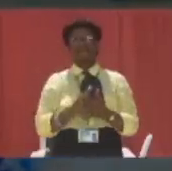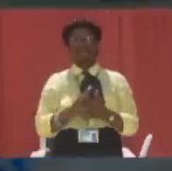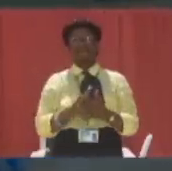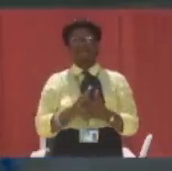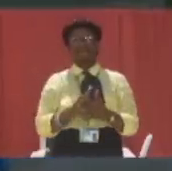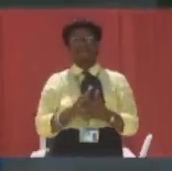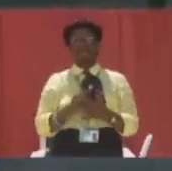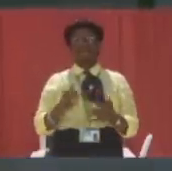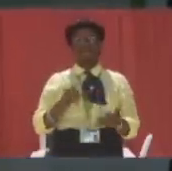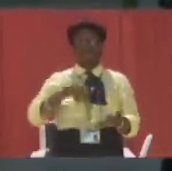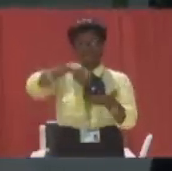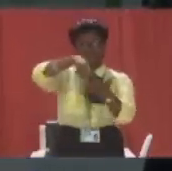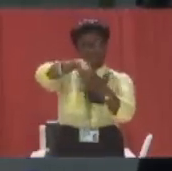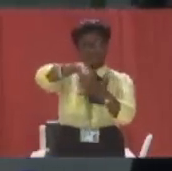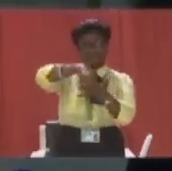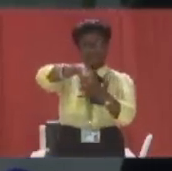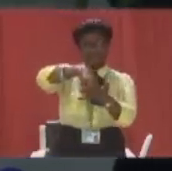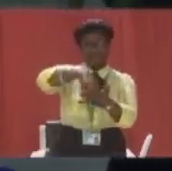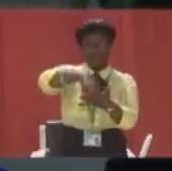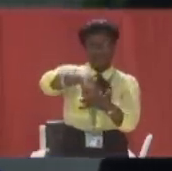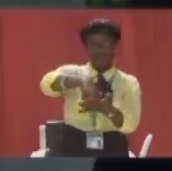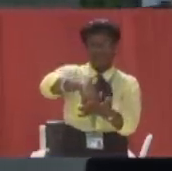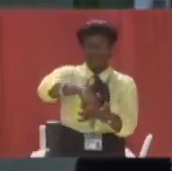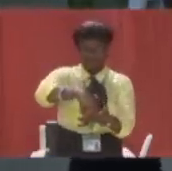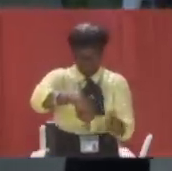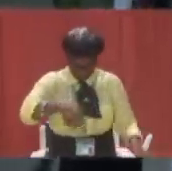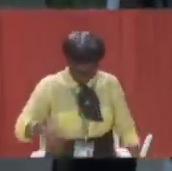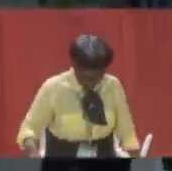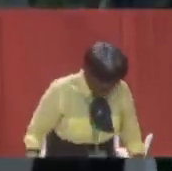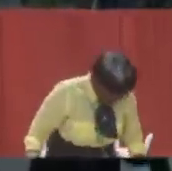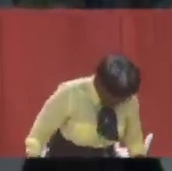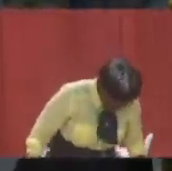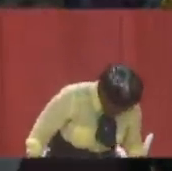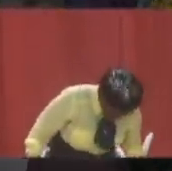I have a Father,